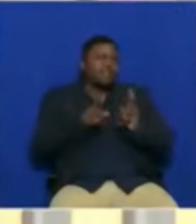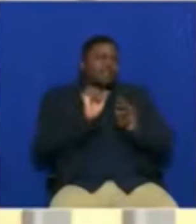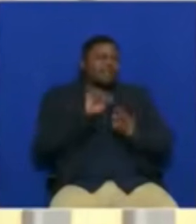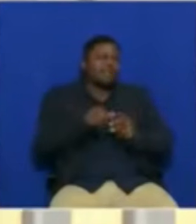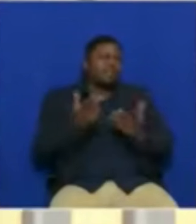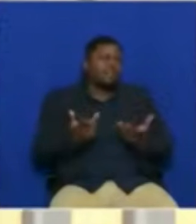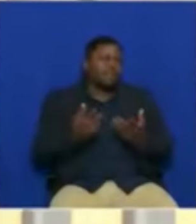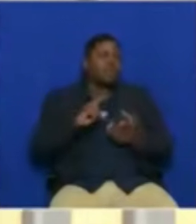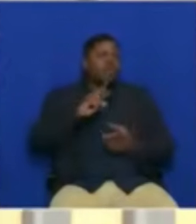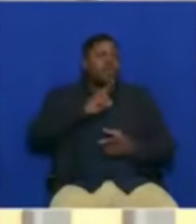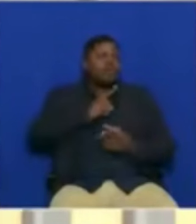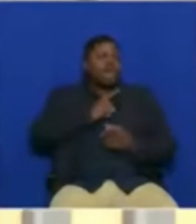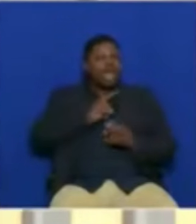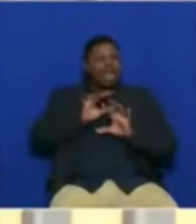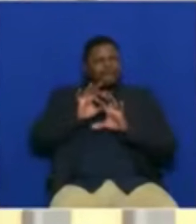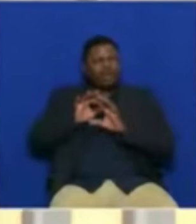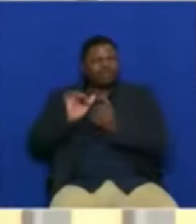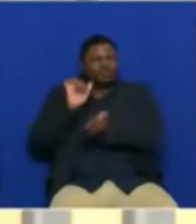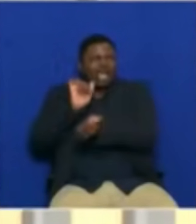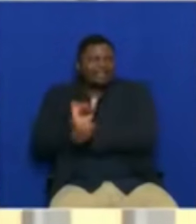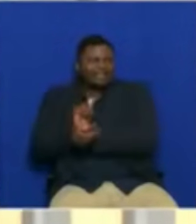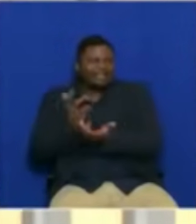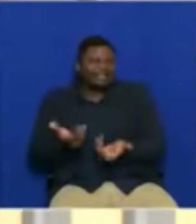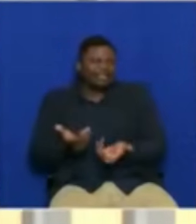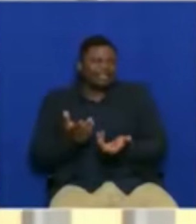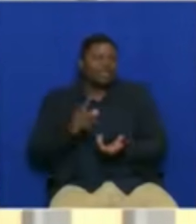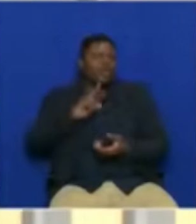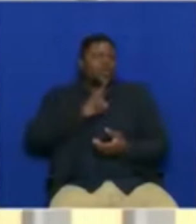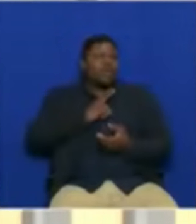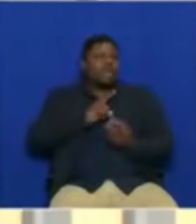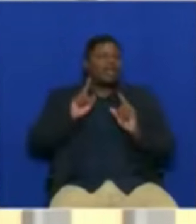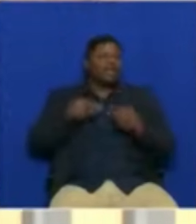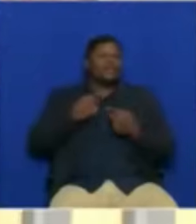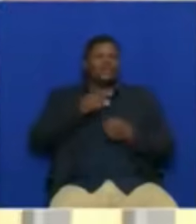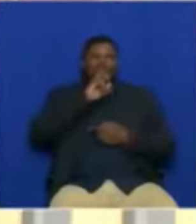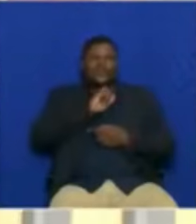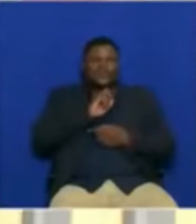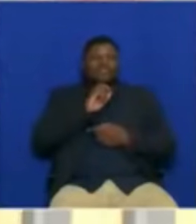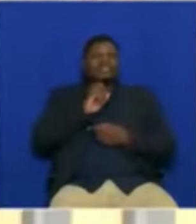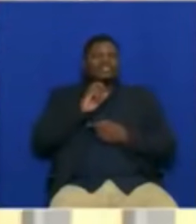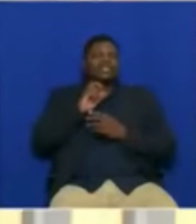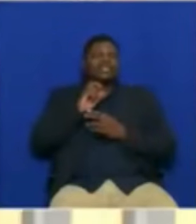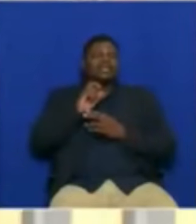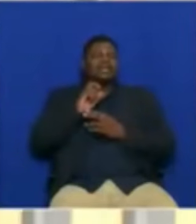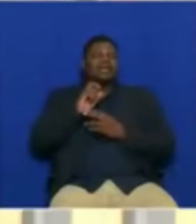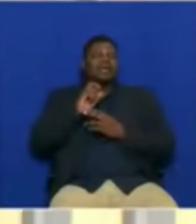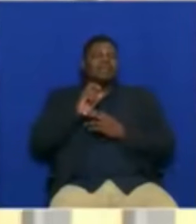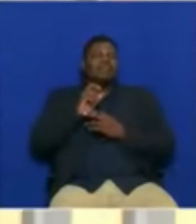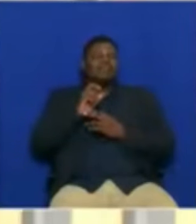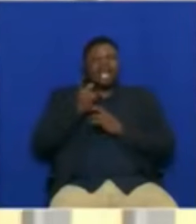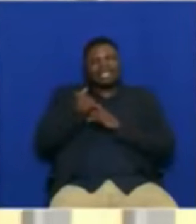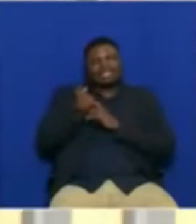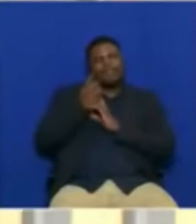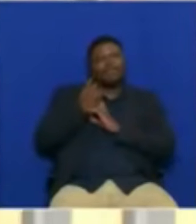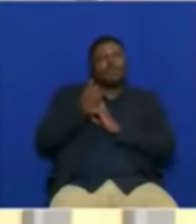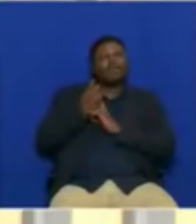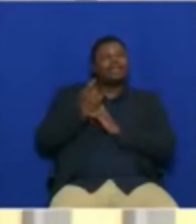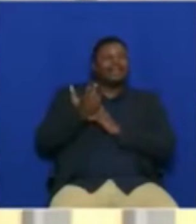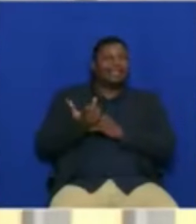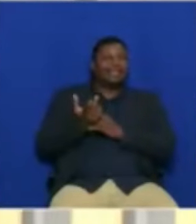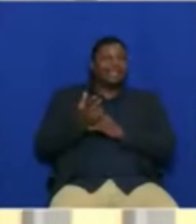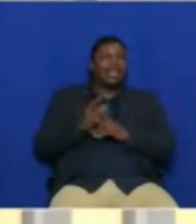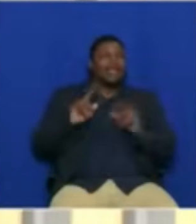not issue them a summons to come and appear? Because remember, there's no law that says because it's a Schedule